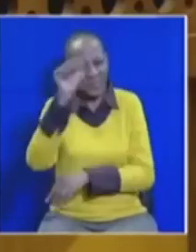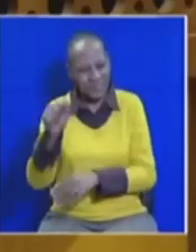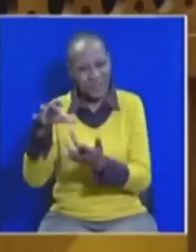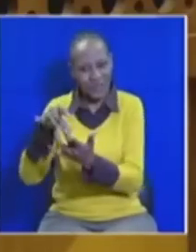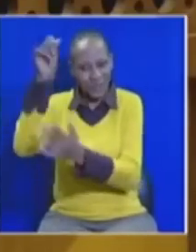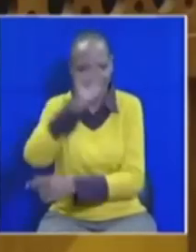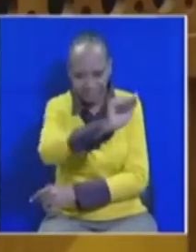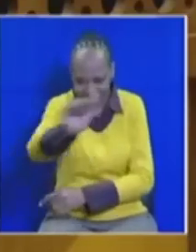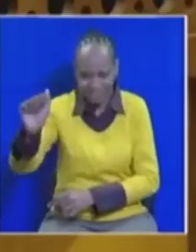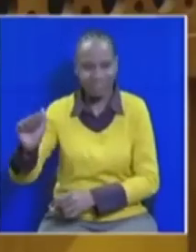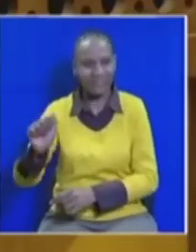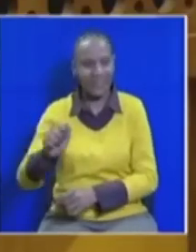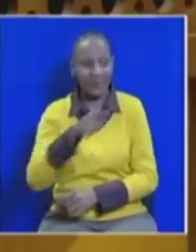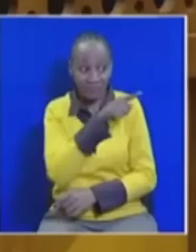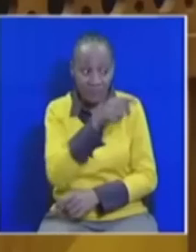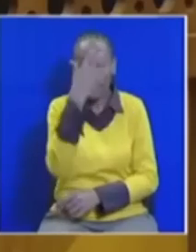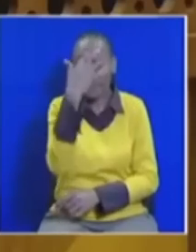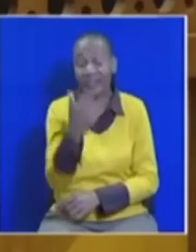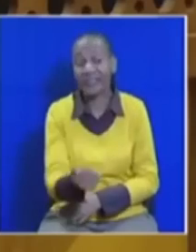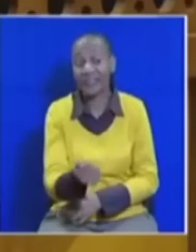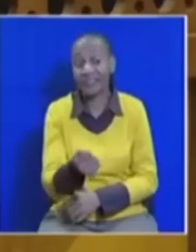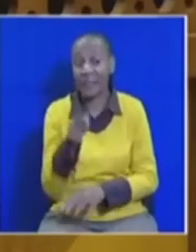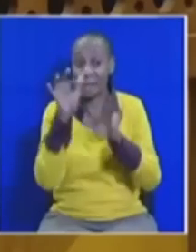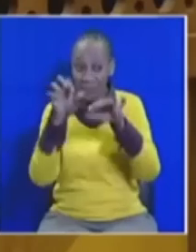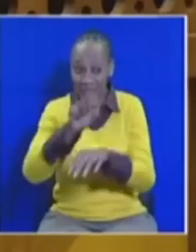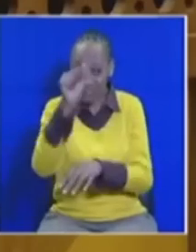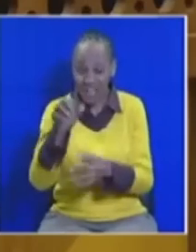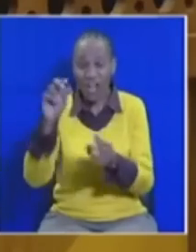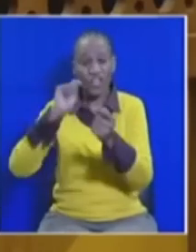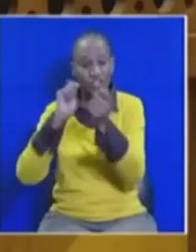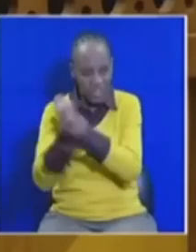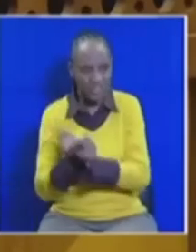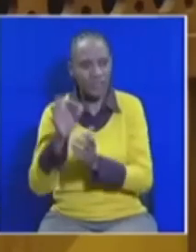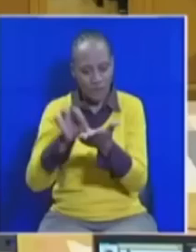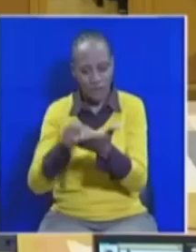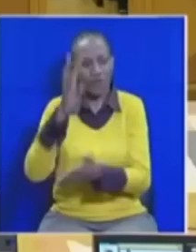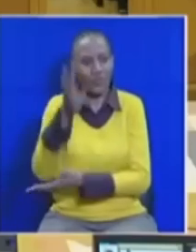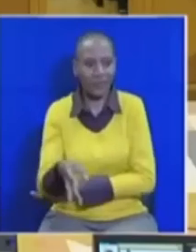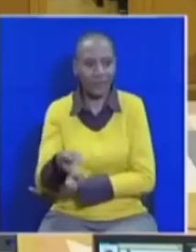choice. And believe you me, they will vote for change. I thank you.